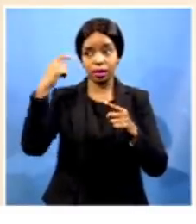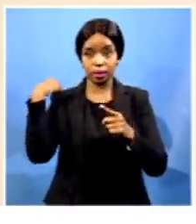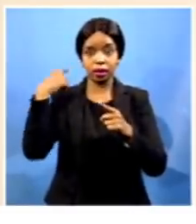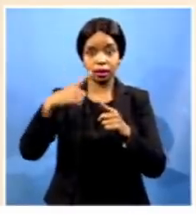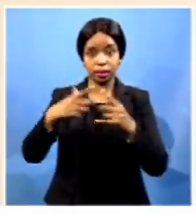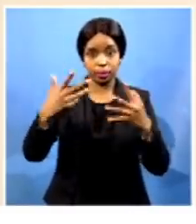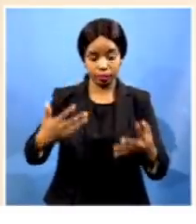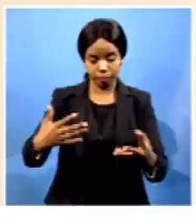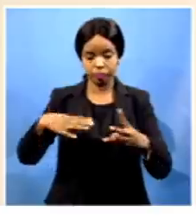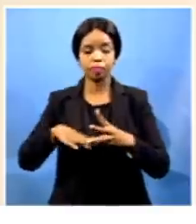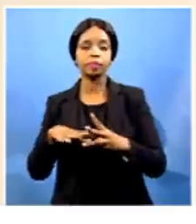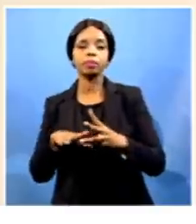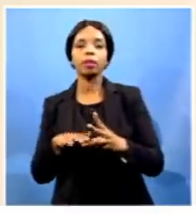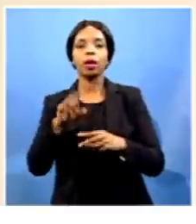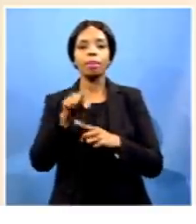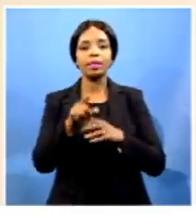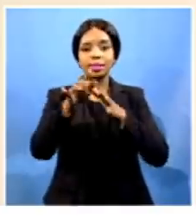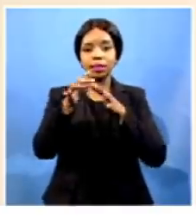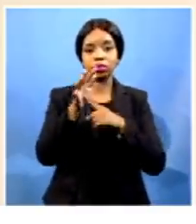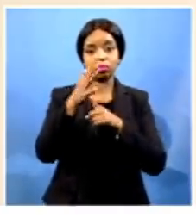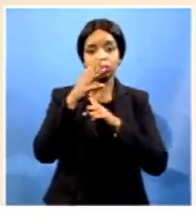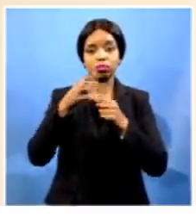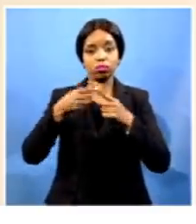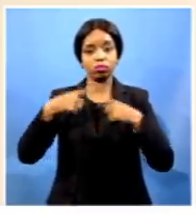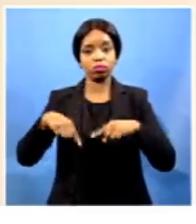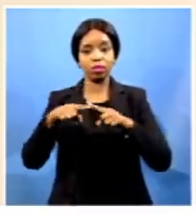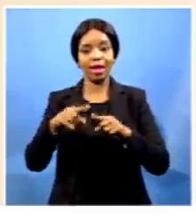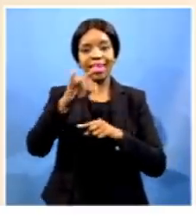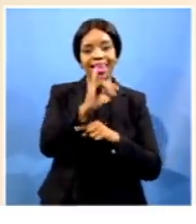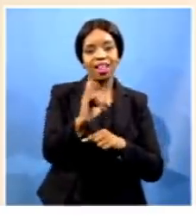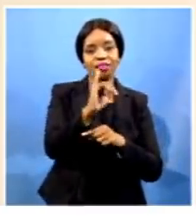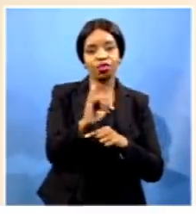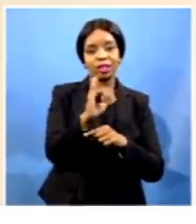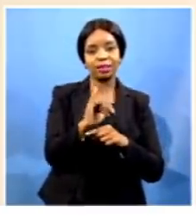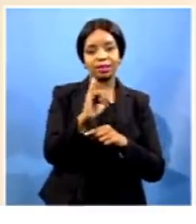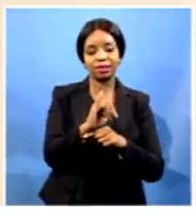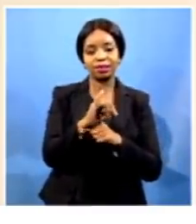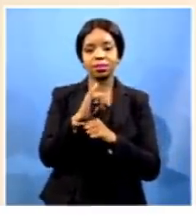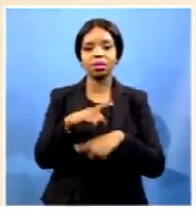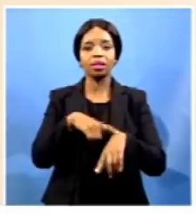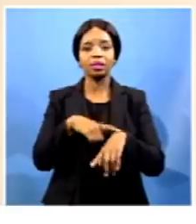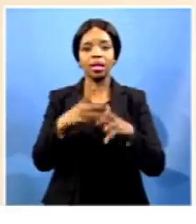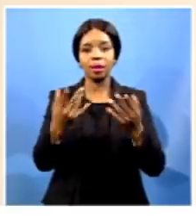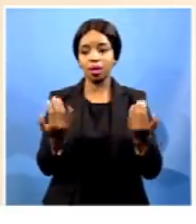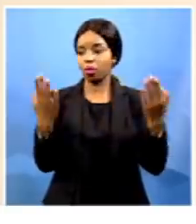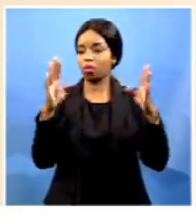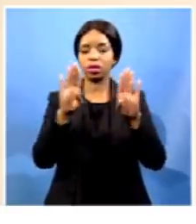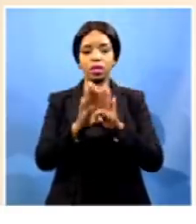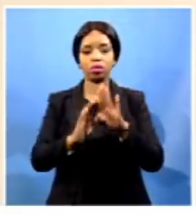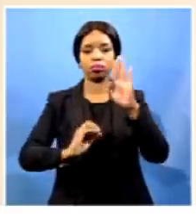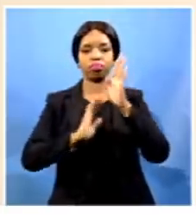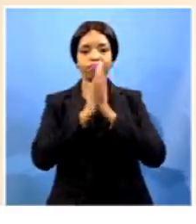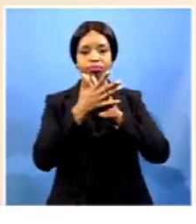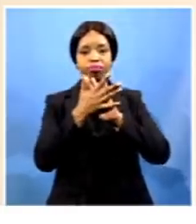must demonstrate, whether through order books, invoices, that the lockdown has actually affected your business